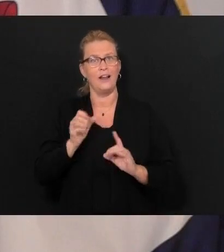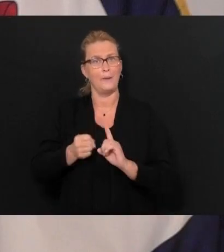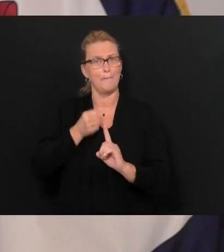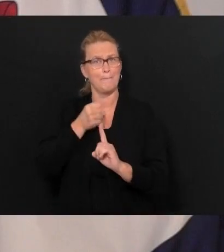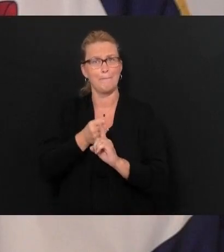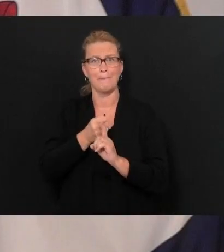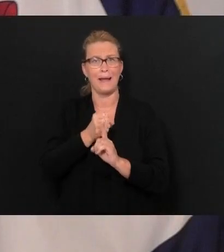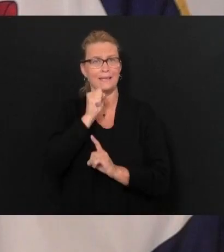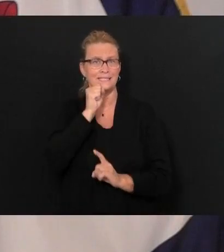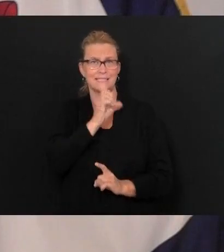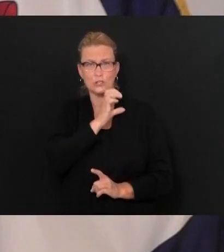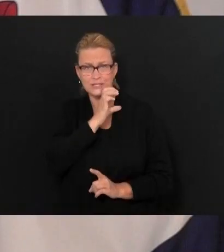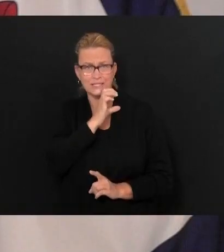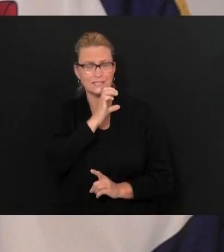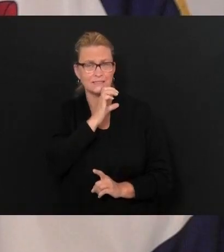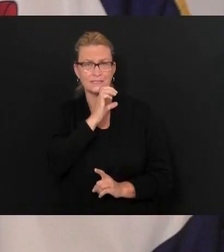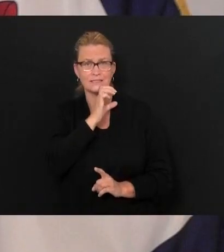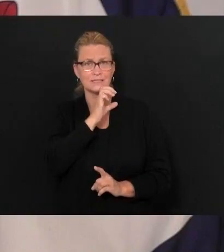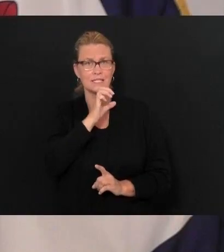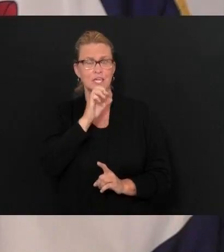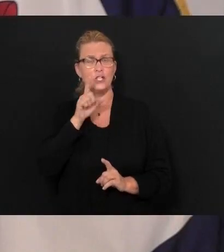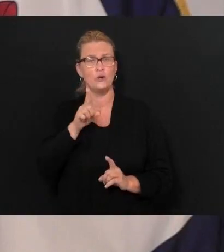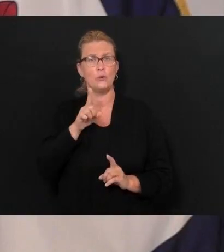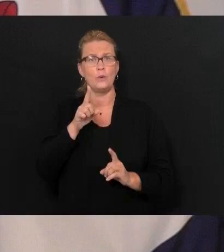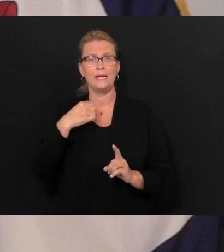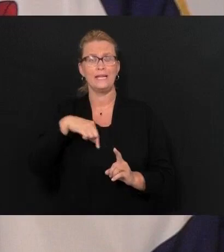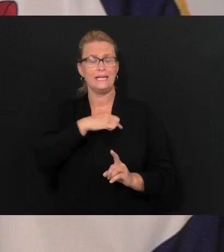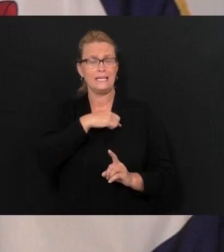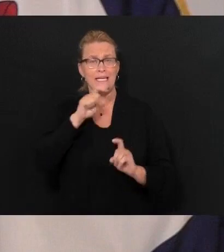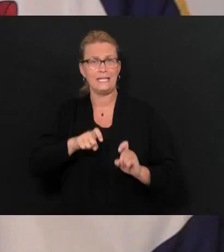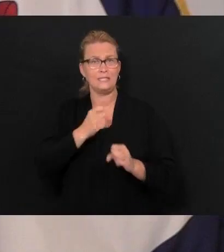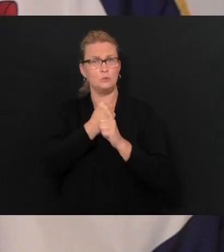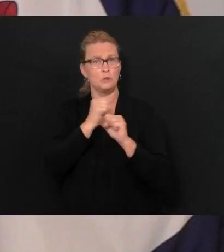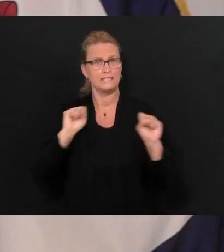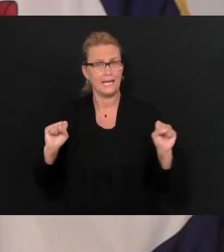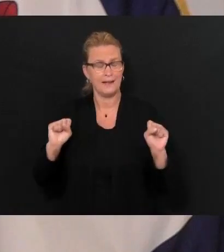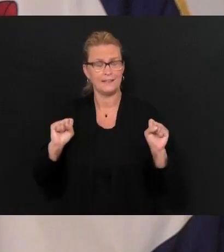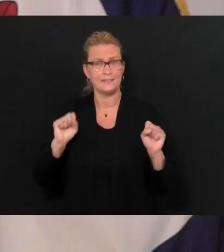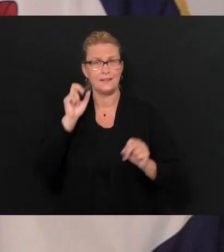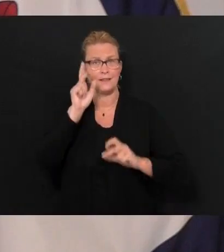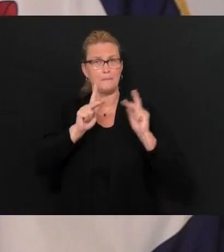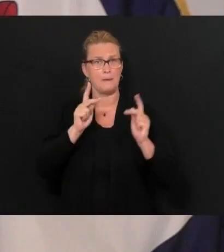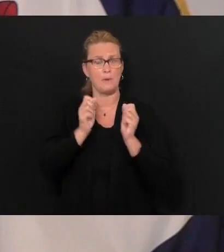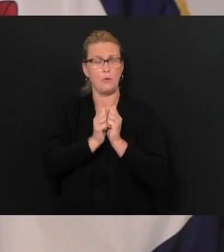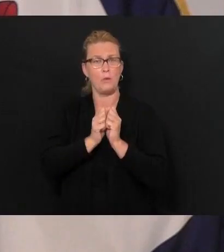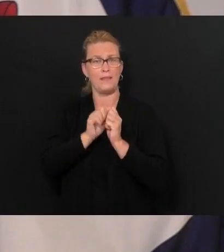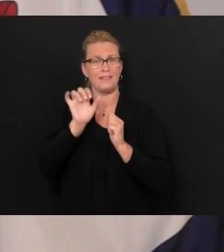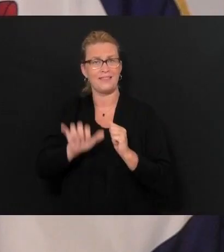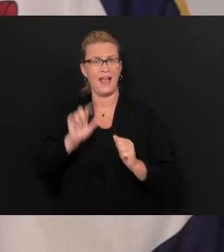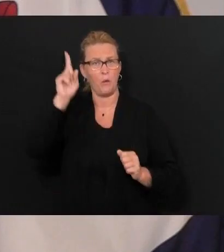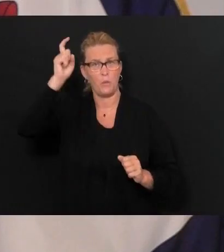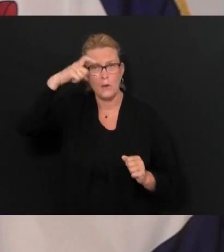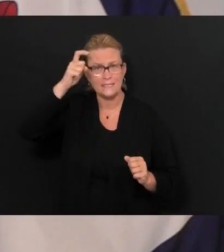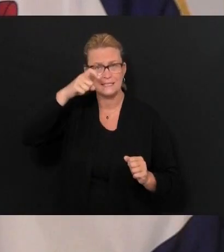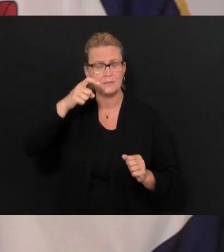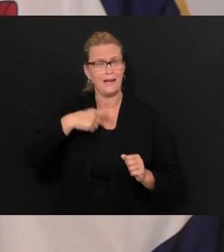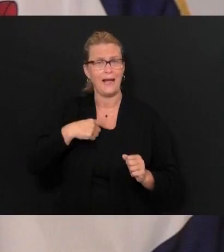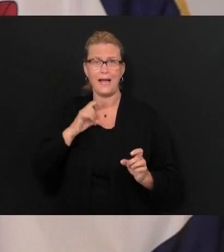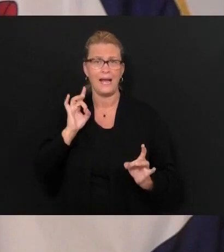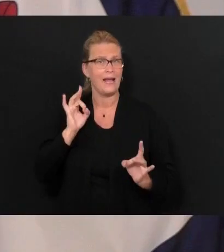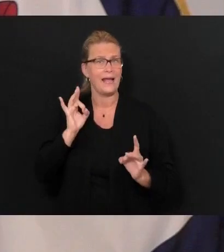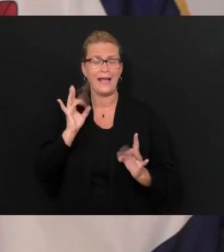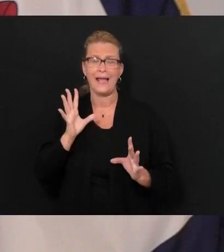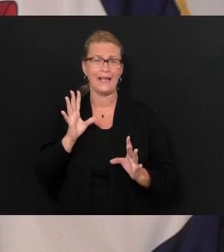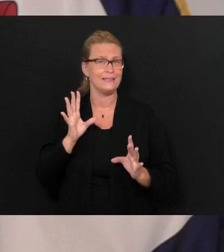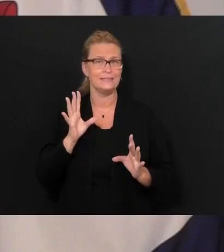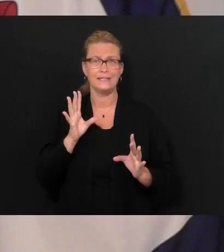protect those that have given us wisdom and so much for so long. And without any question, we hate like crazy we've lost